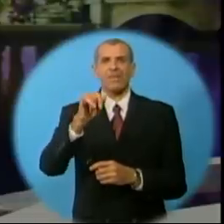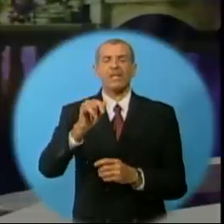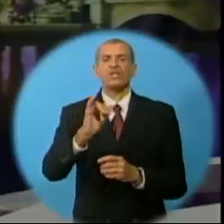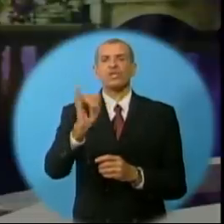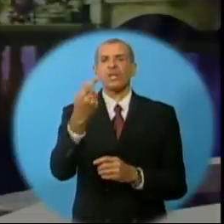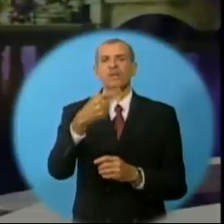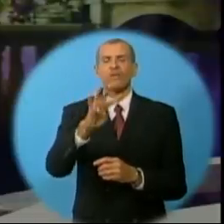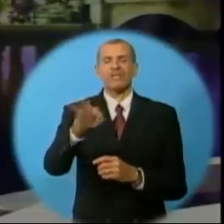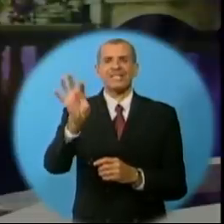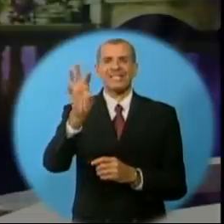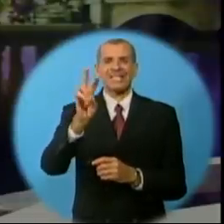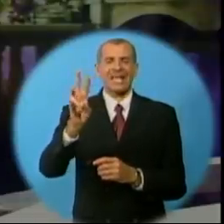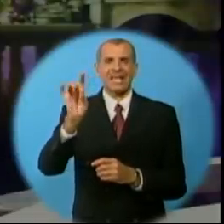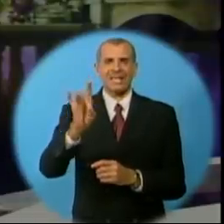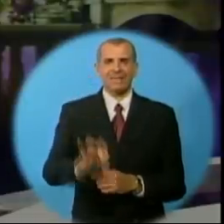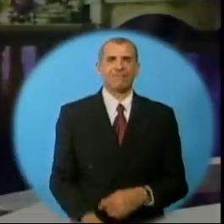for